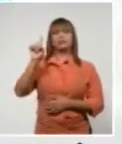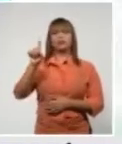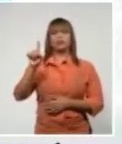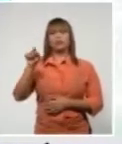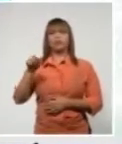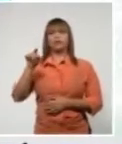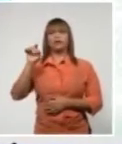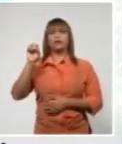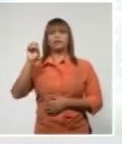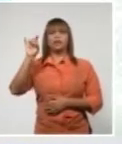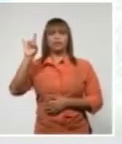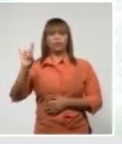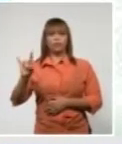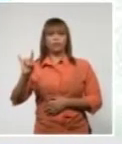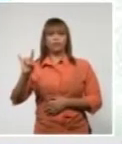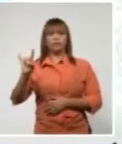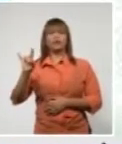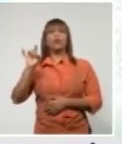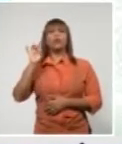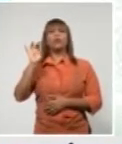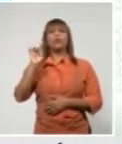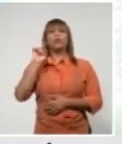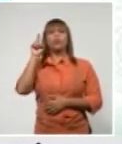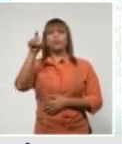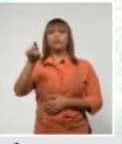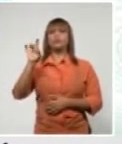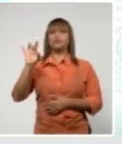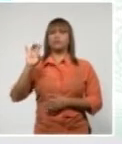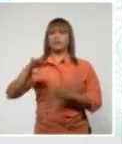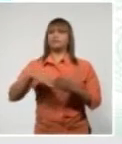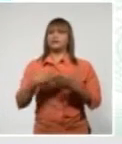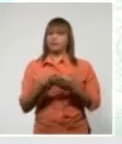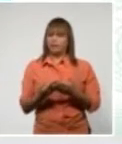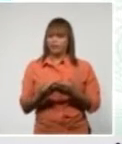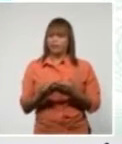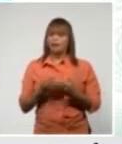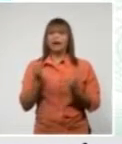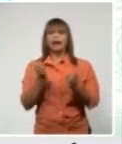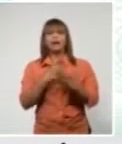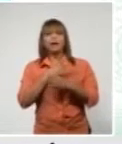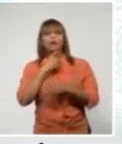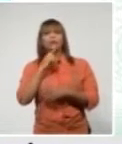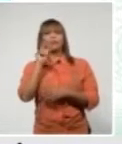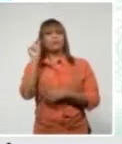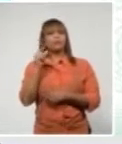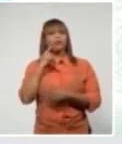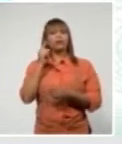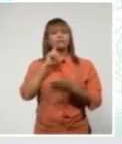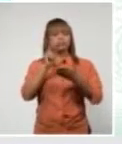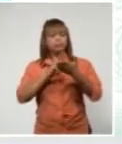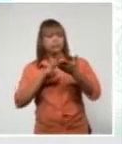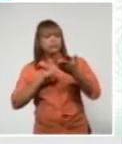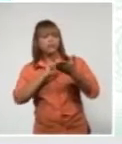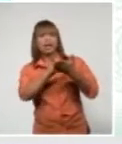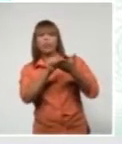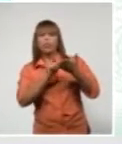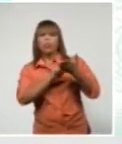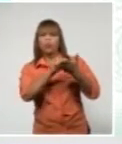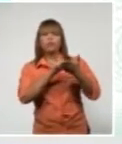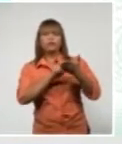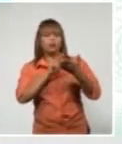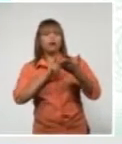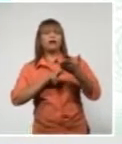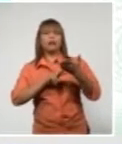Ávila continues to have the highest confirmed case rate per 100,000 inhabitants over the last 15